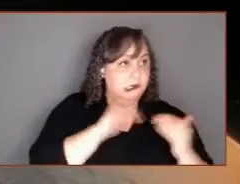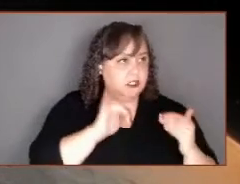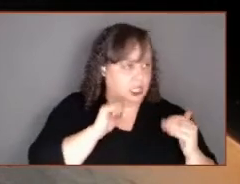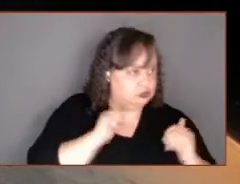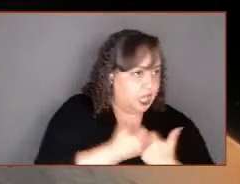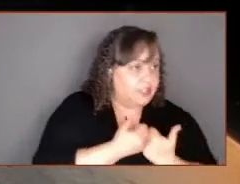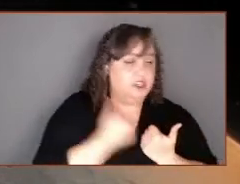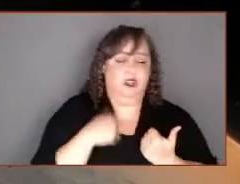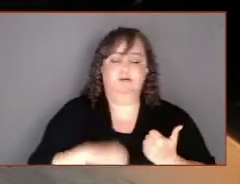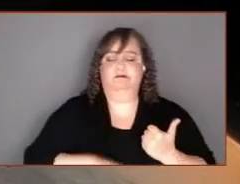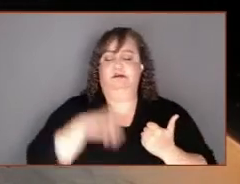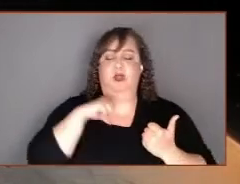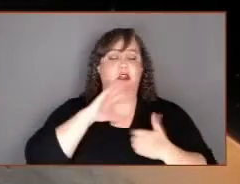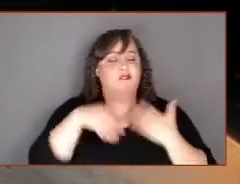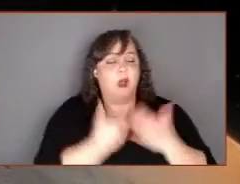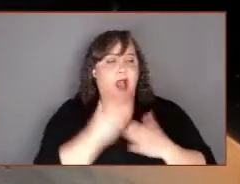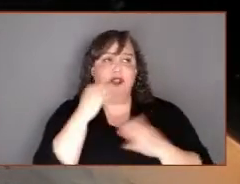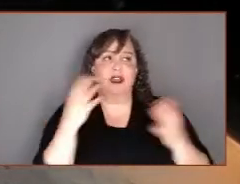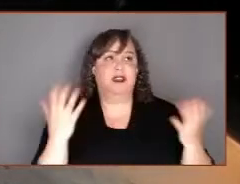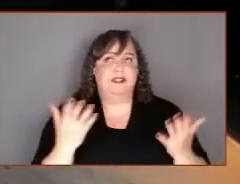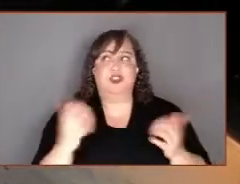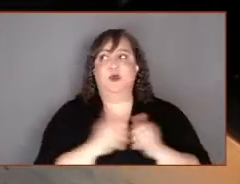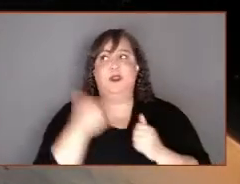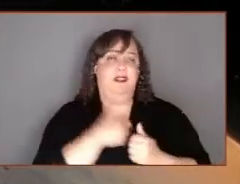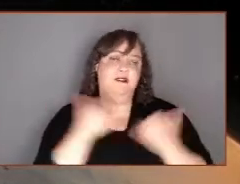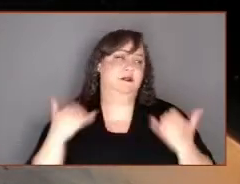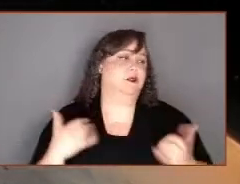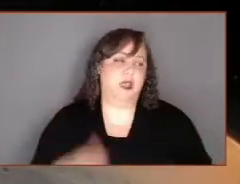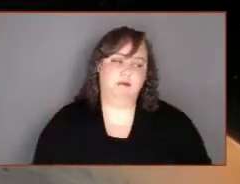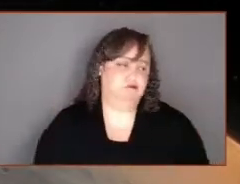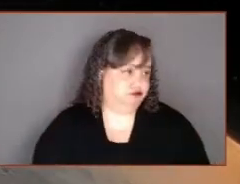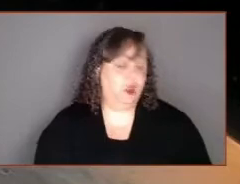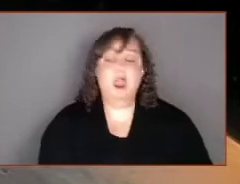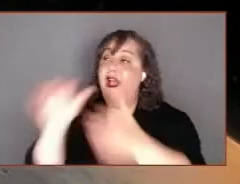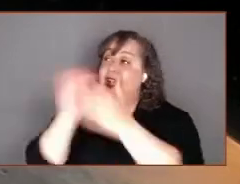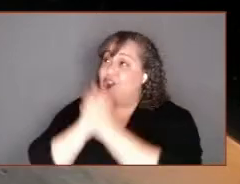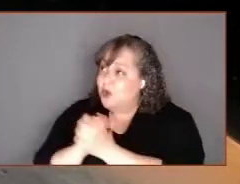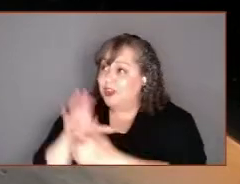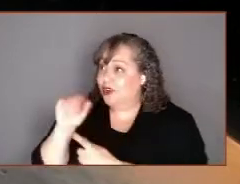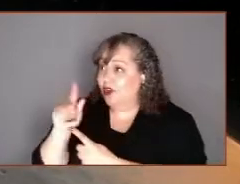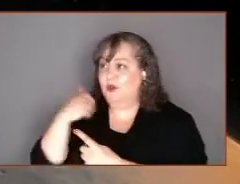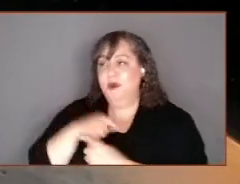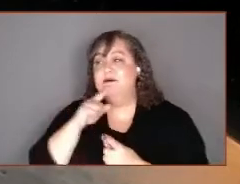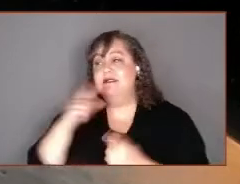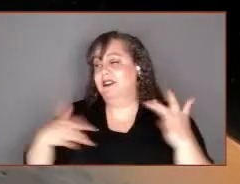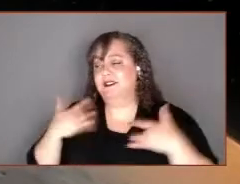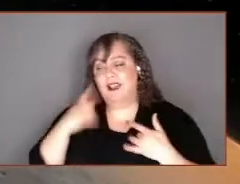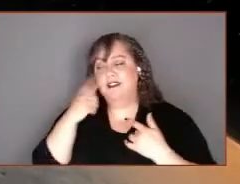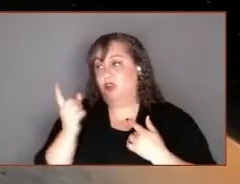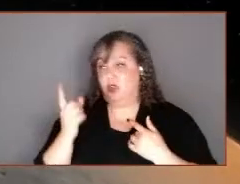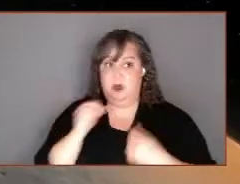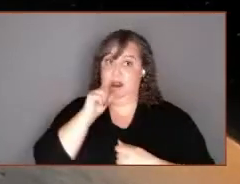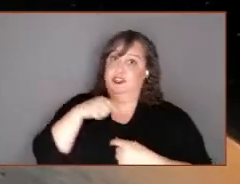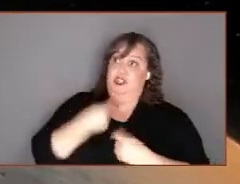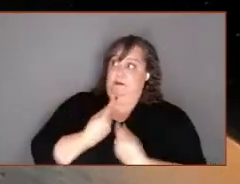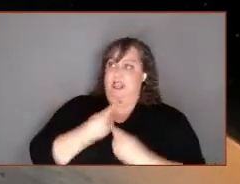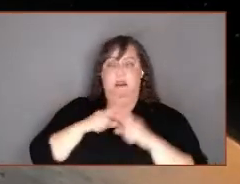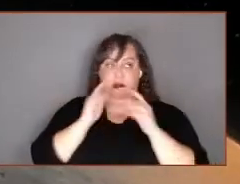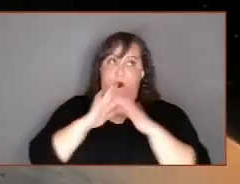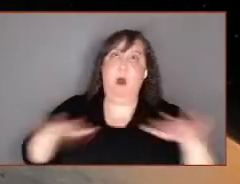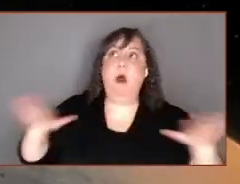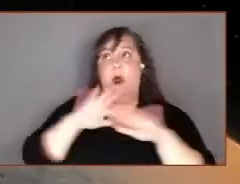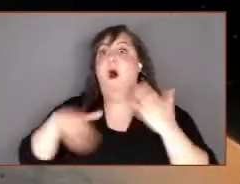have with us today. Oh, that's awesome. Congratulations, Cole. I'm really excited for you guys. We all are here. This is not an easy challenge, and one of the things